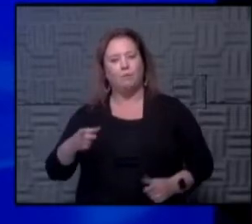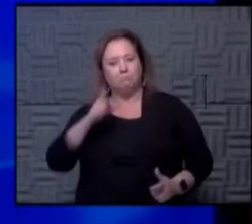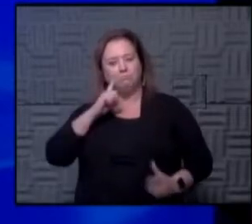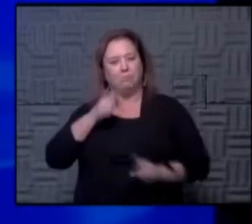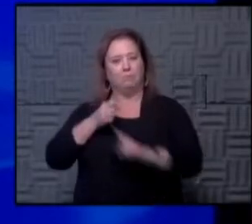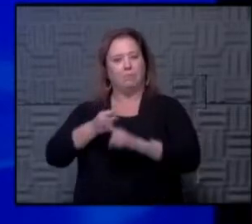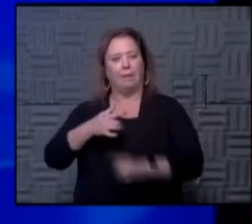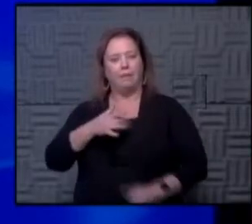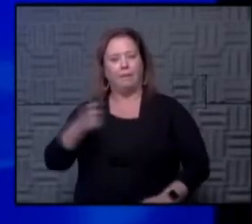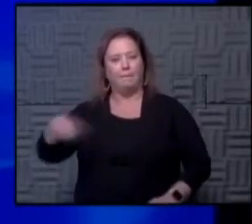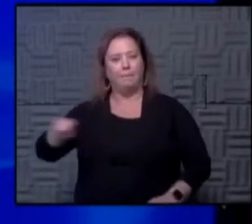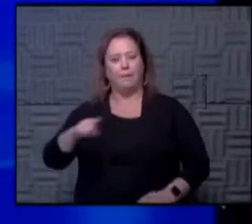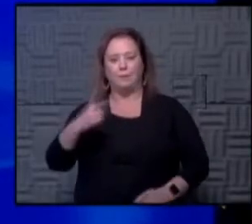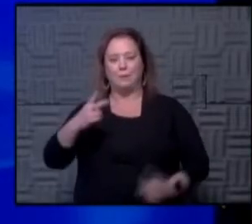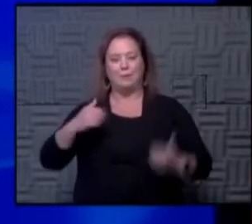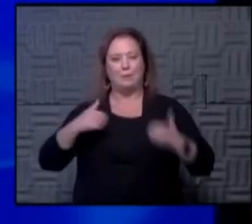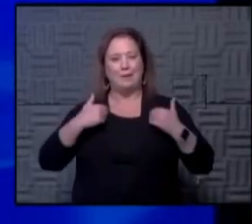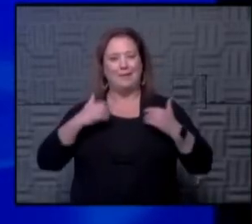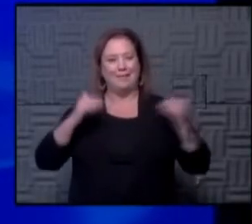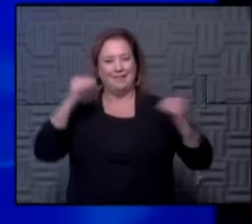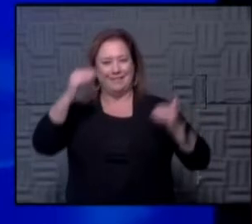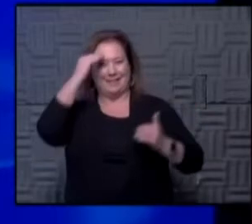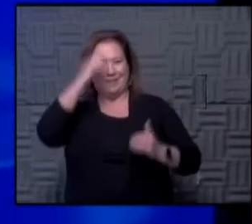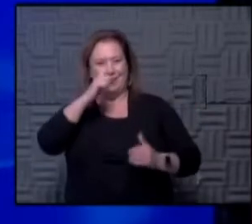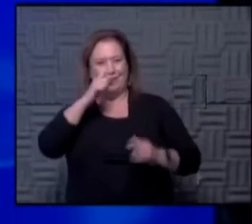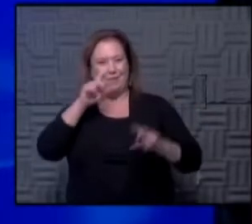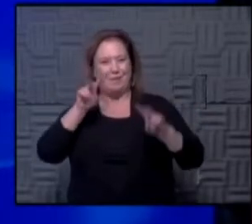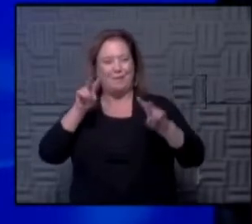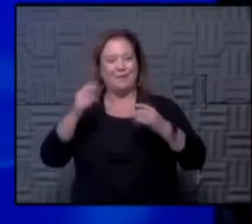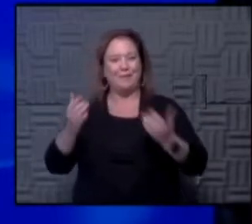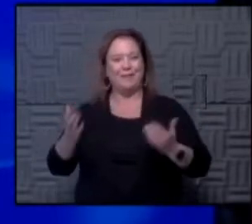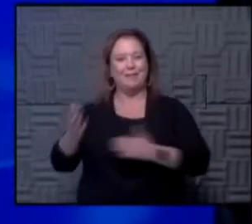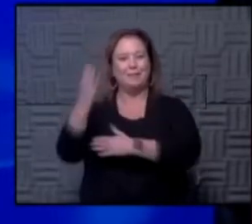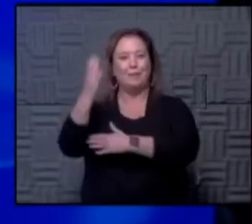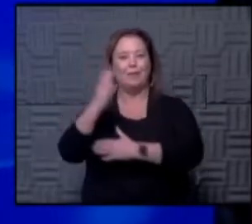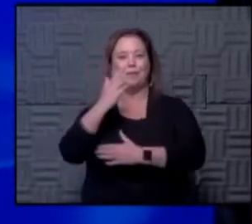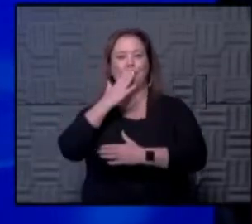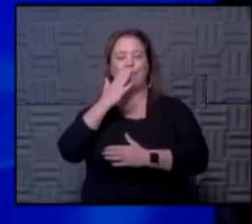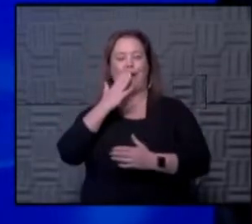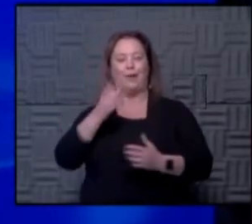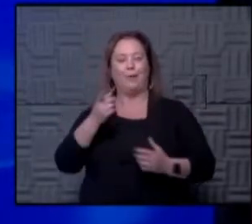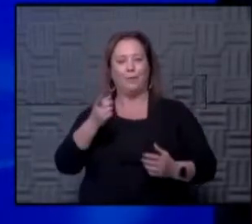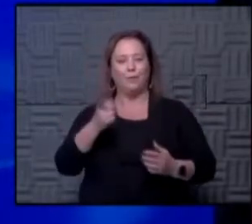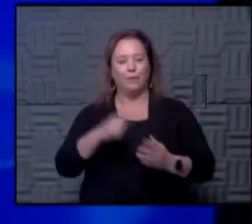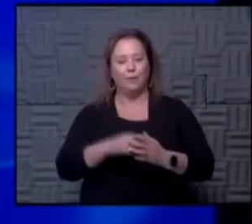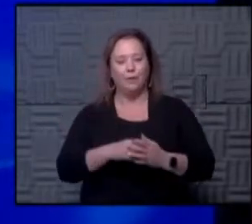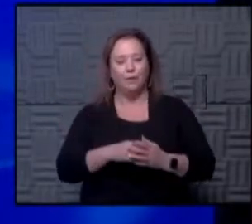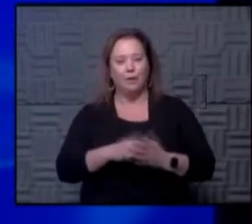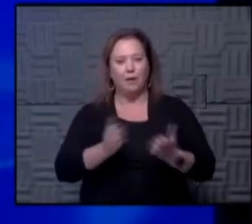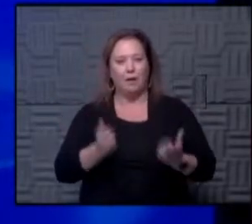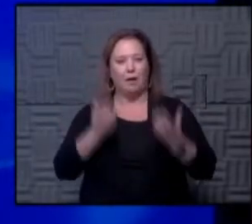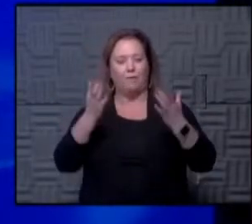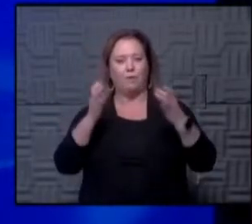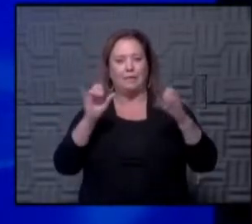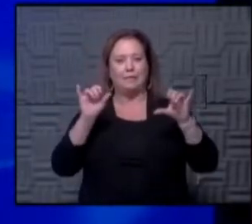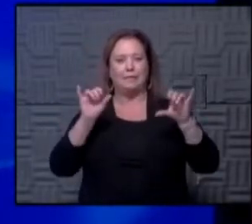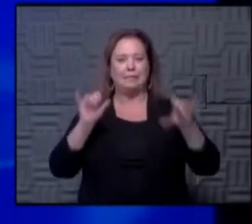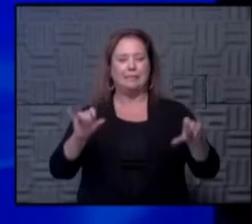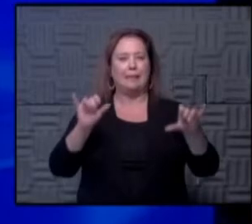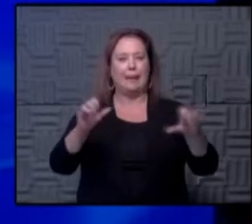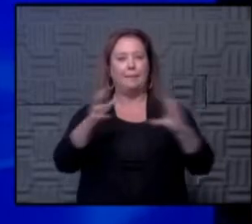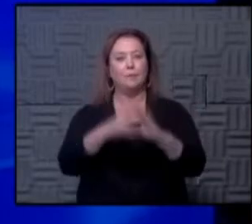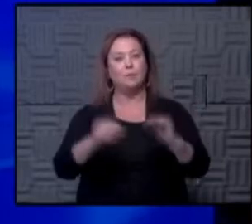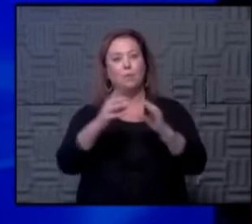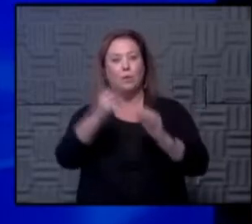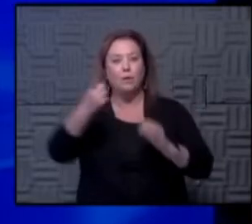so those two young adults know who they are if they're out watching this morning. Thank you for that. And I'd offer that same